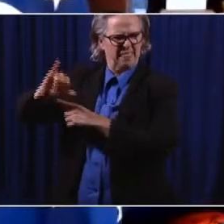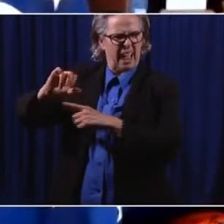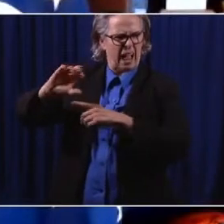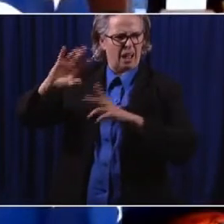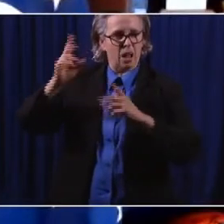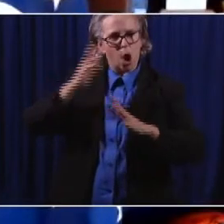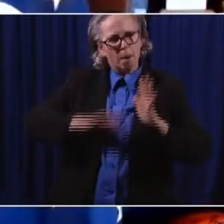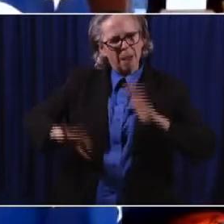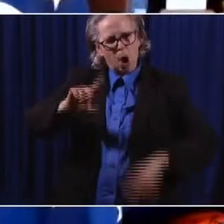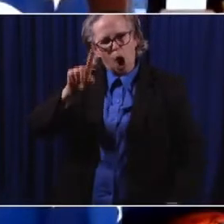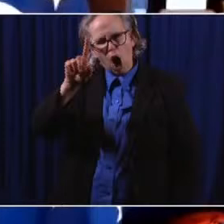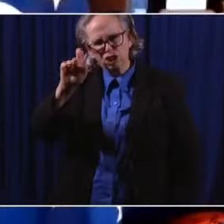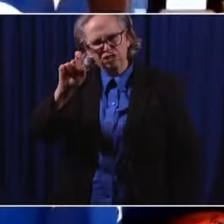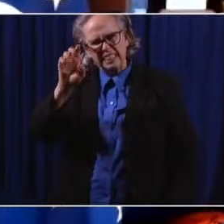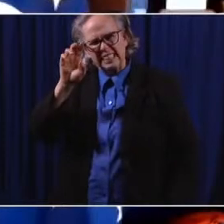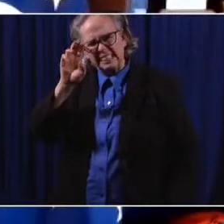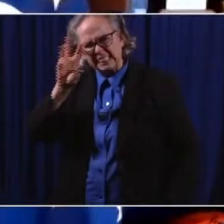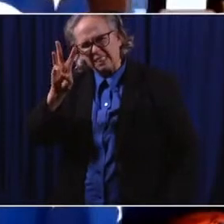available.